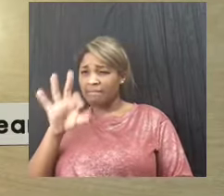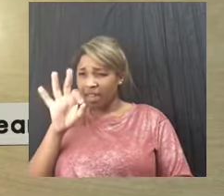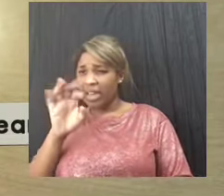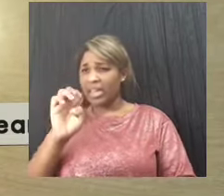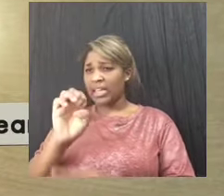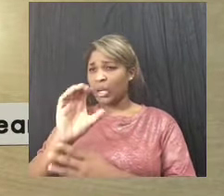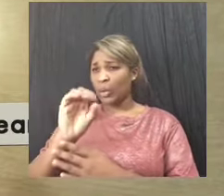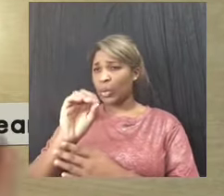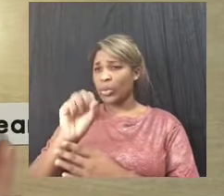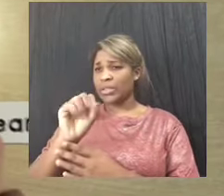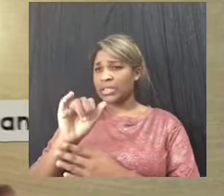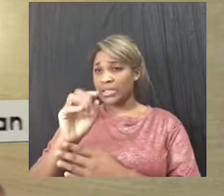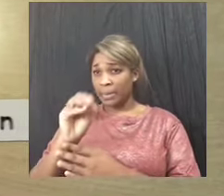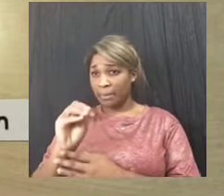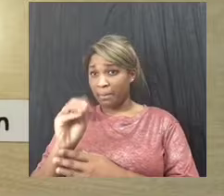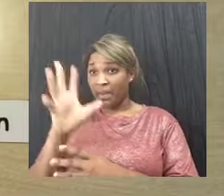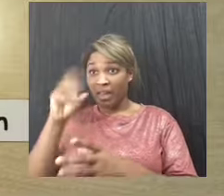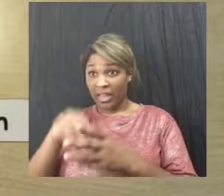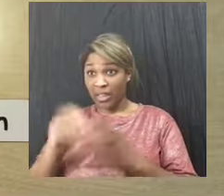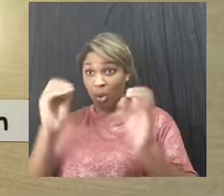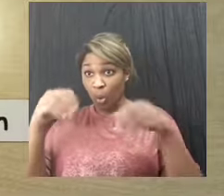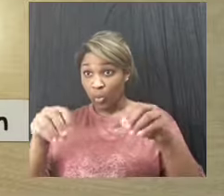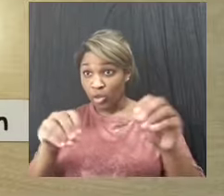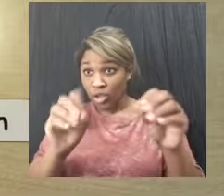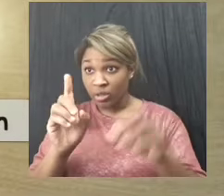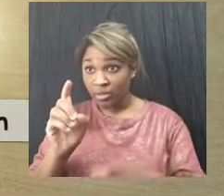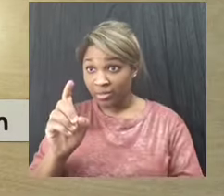ecosystem in the ocean?